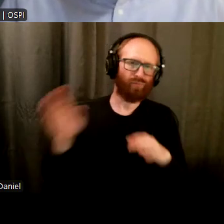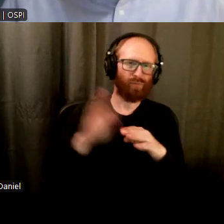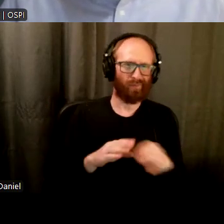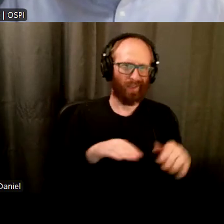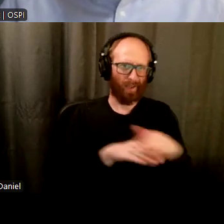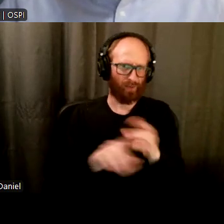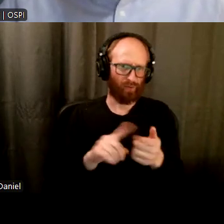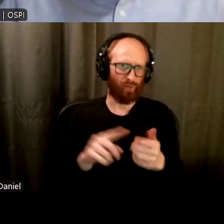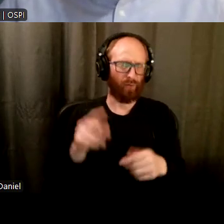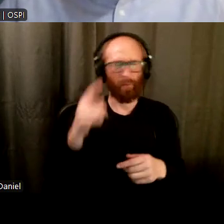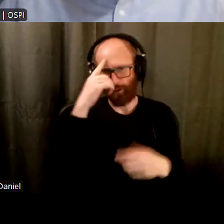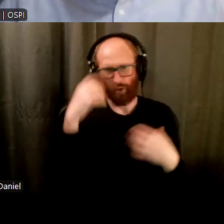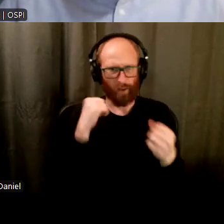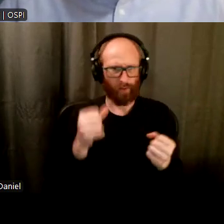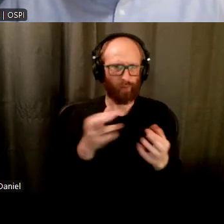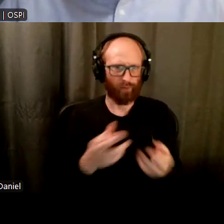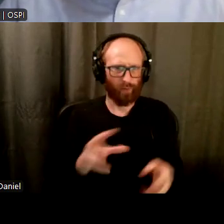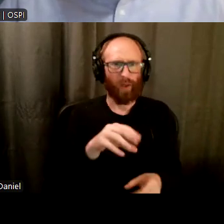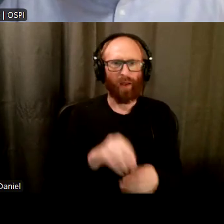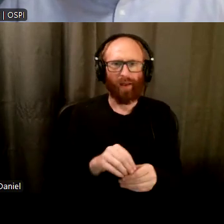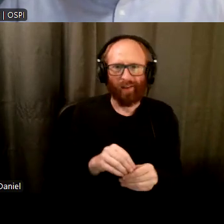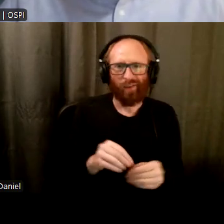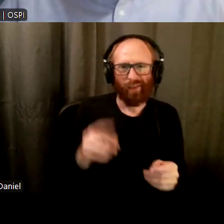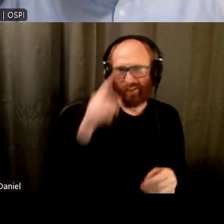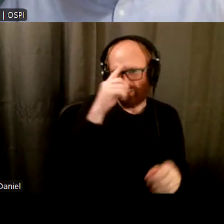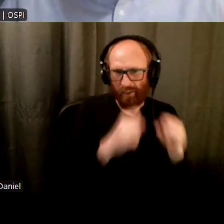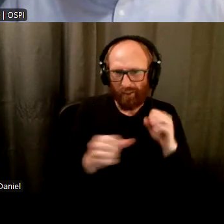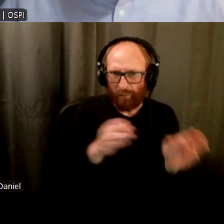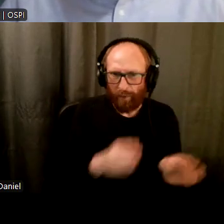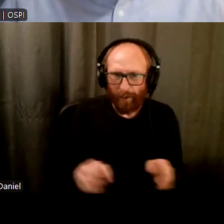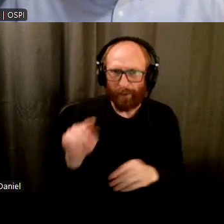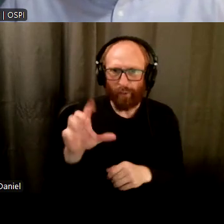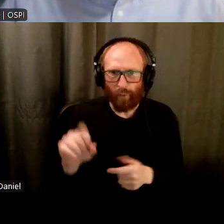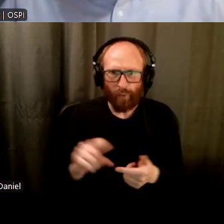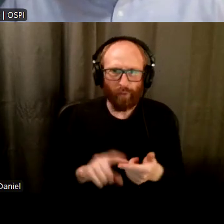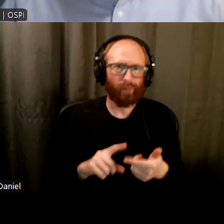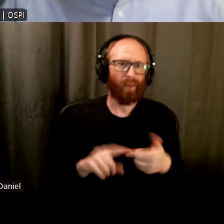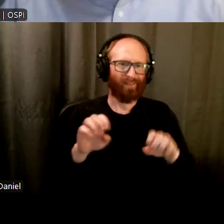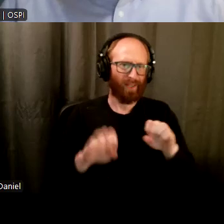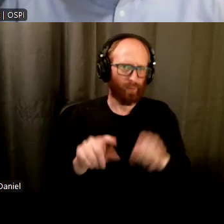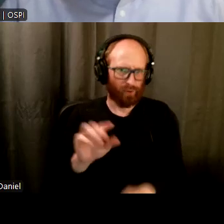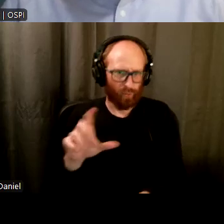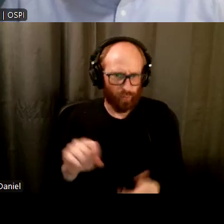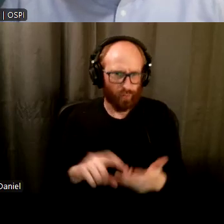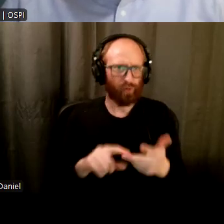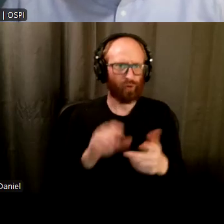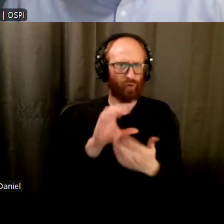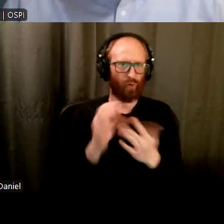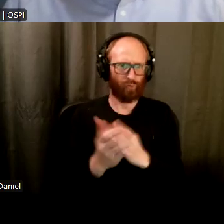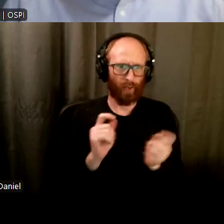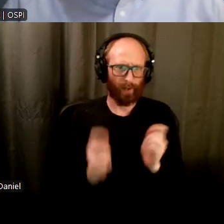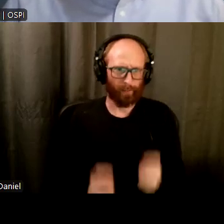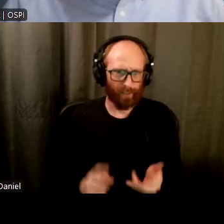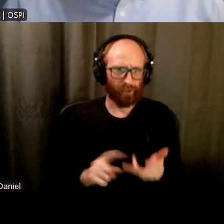tools, evaluation tools, cultural adaptation considerations, and adult mental health literacy programs. They're